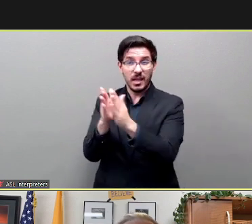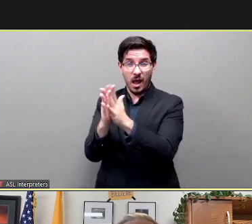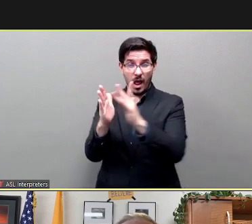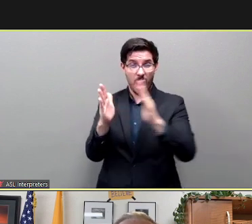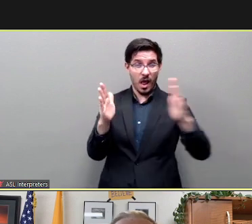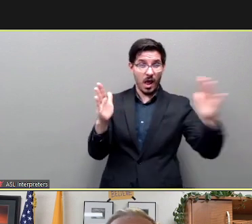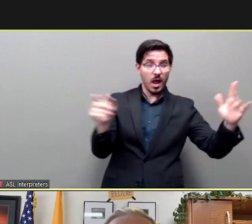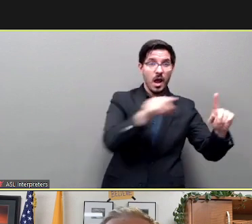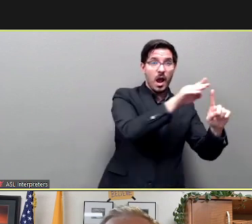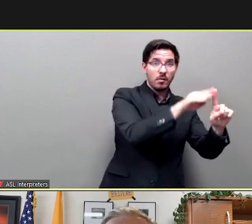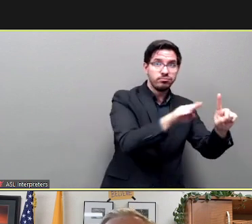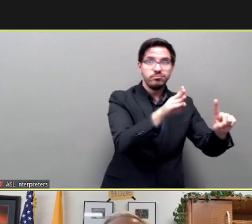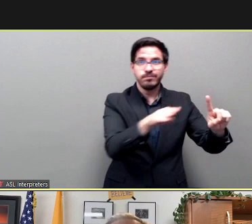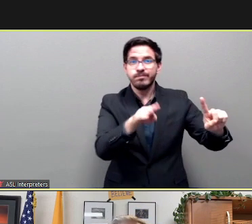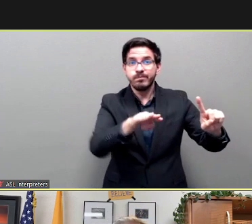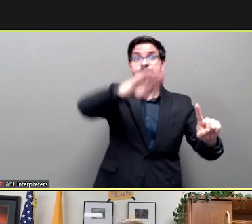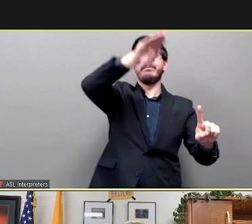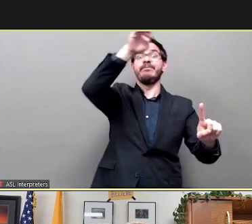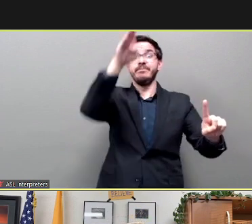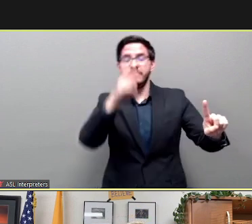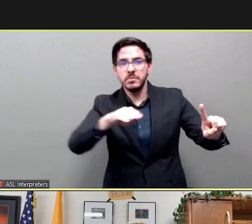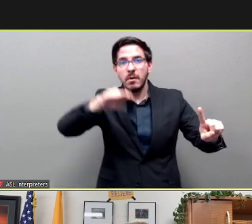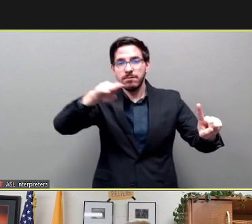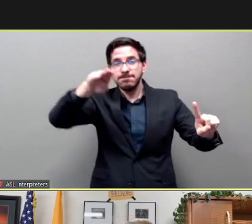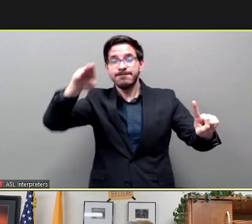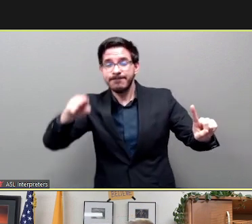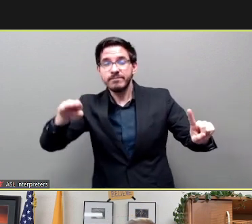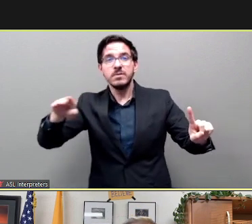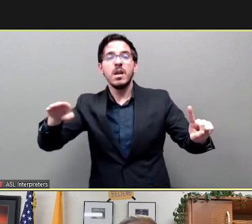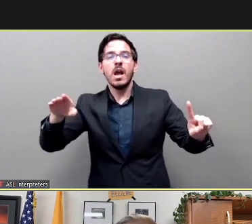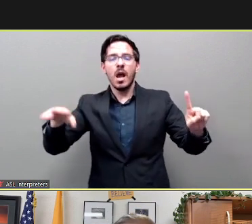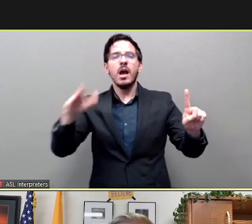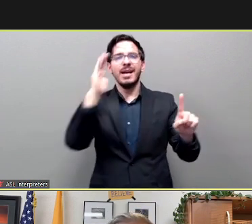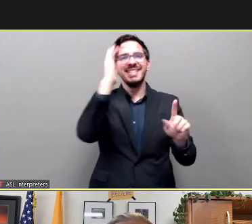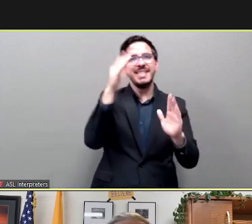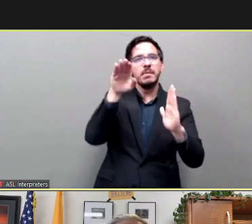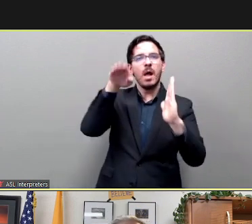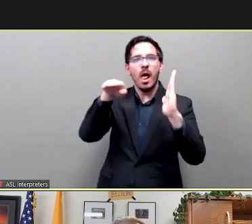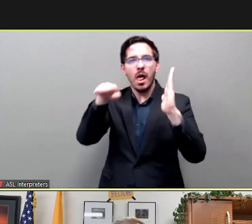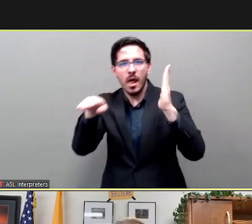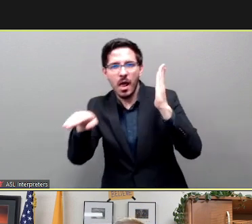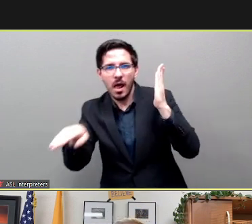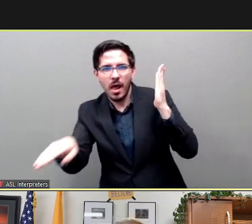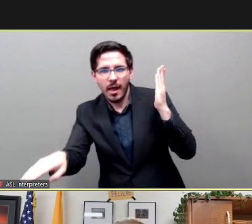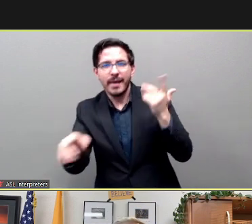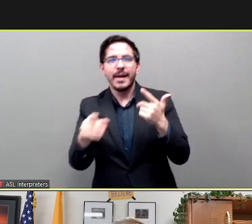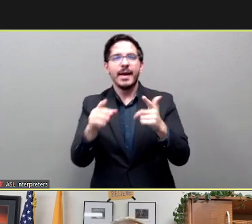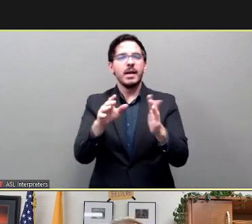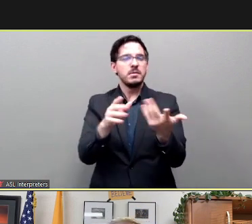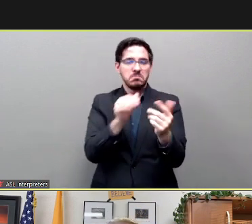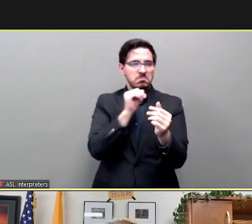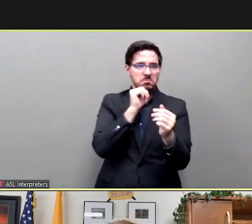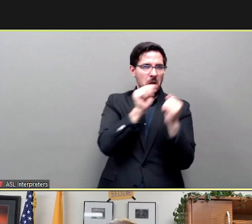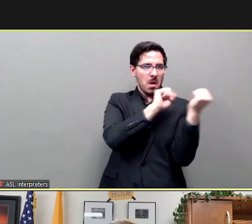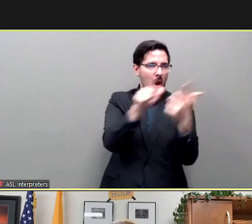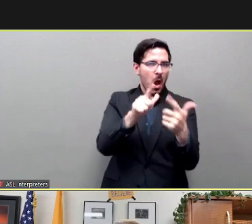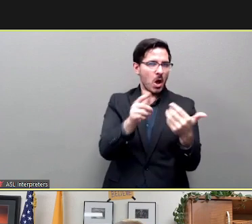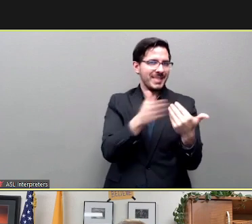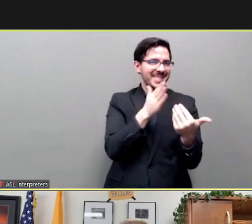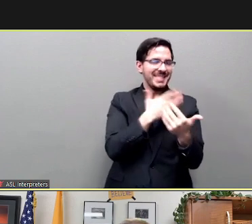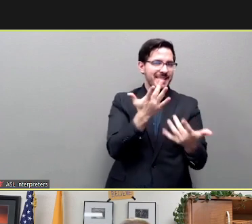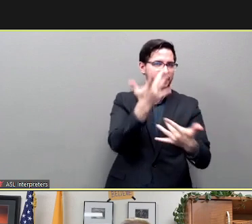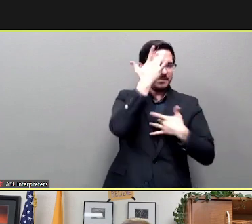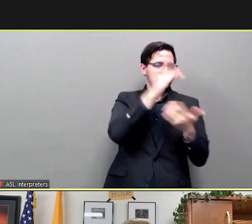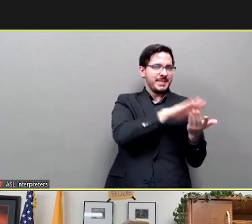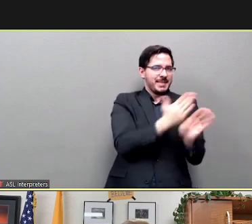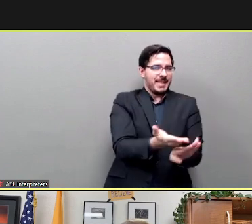less deadly for many people, not all. And that's good news, but there's also a lag there in data reporting.